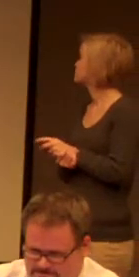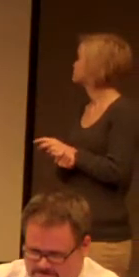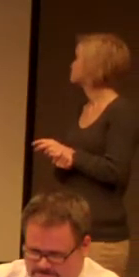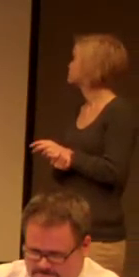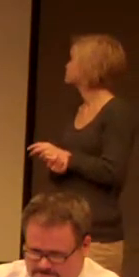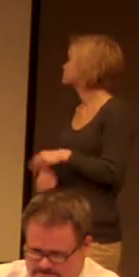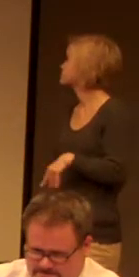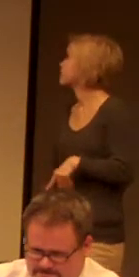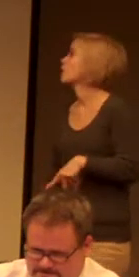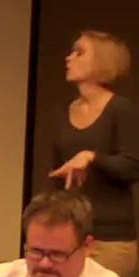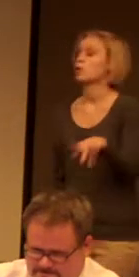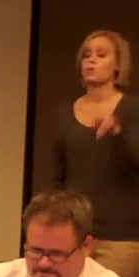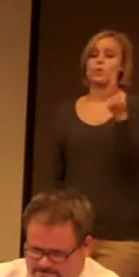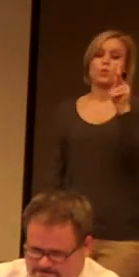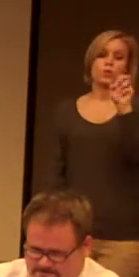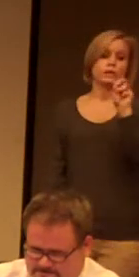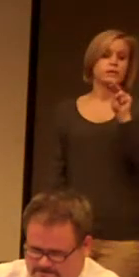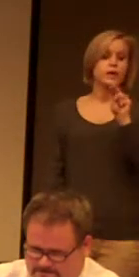Kenmore Place.